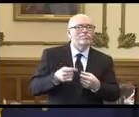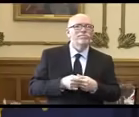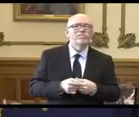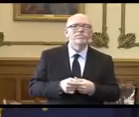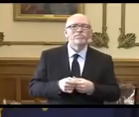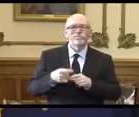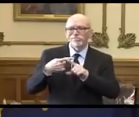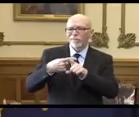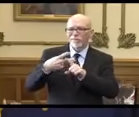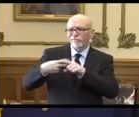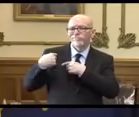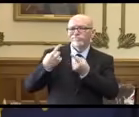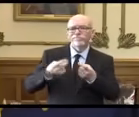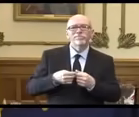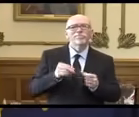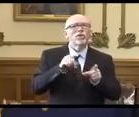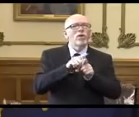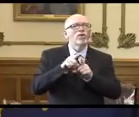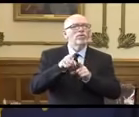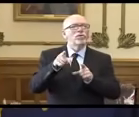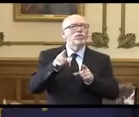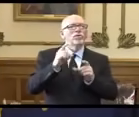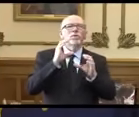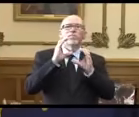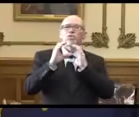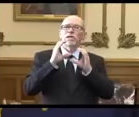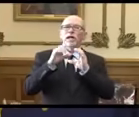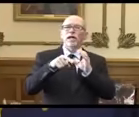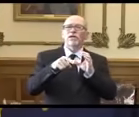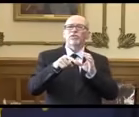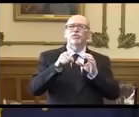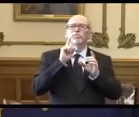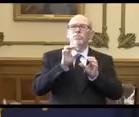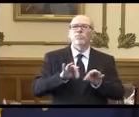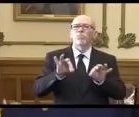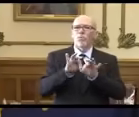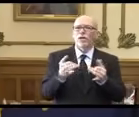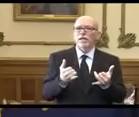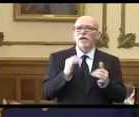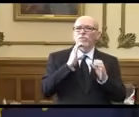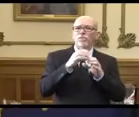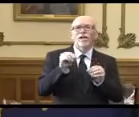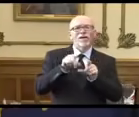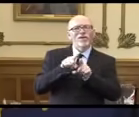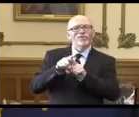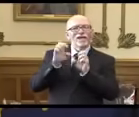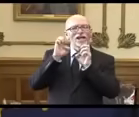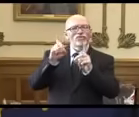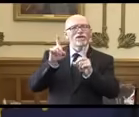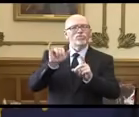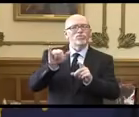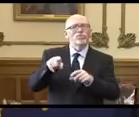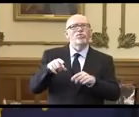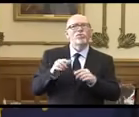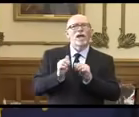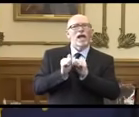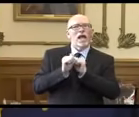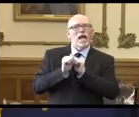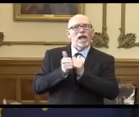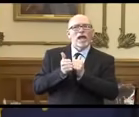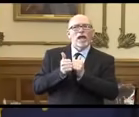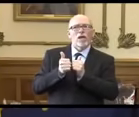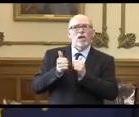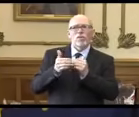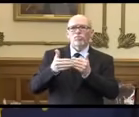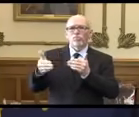months. Also, so that communication, vitally important right now, that education about how things will be